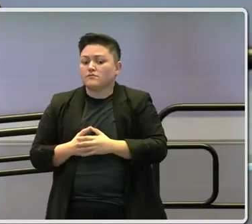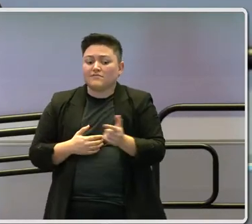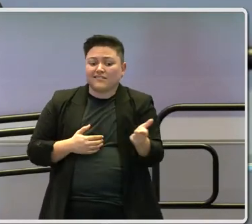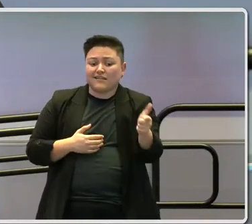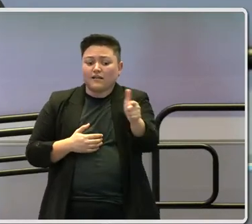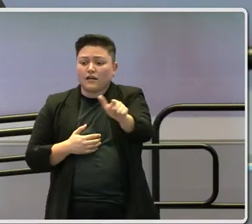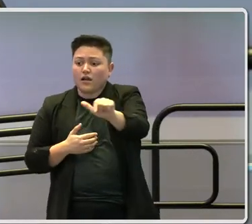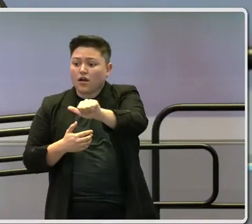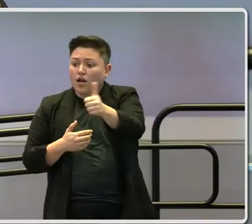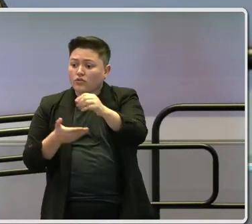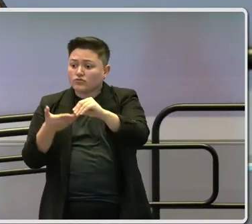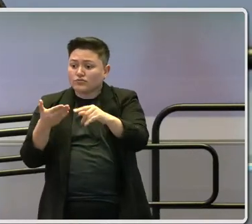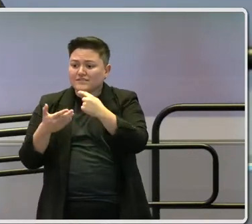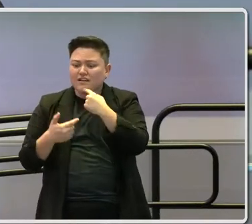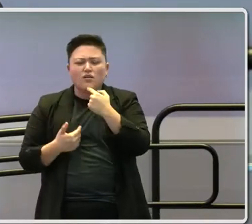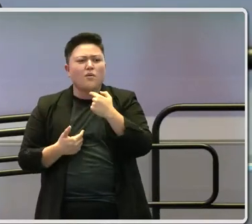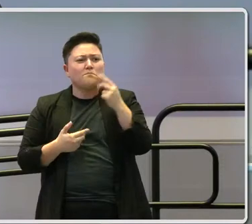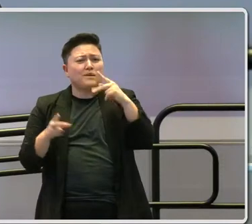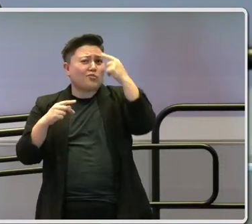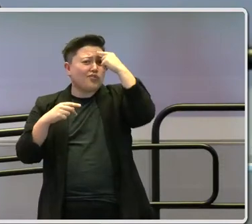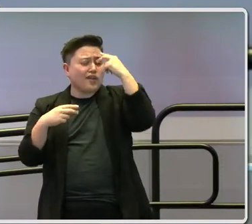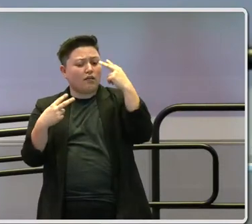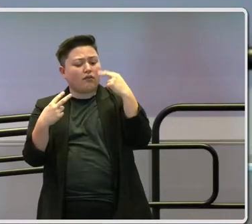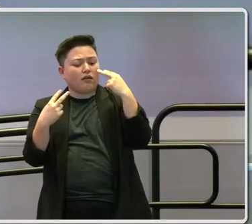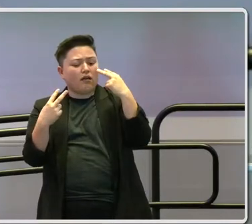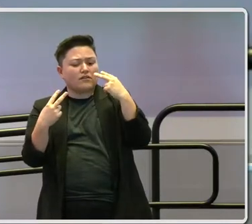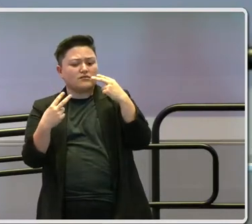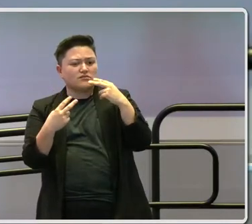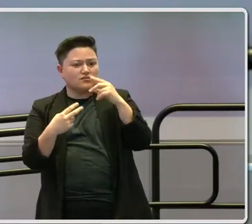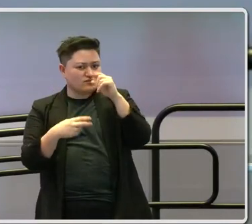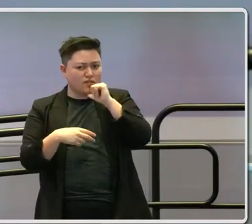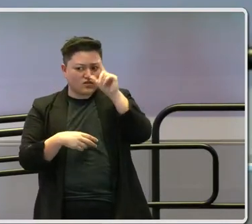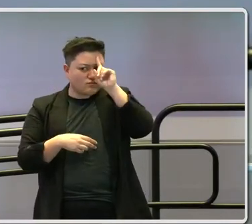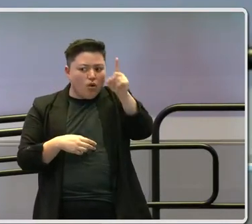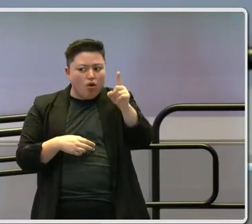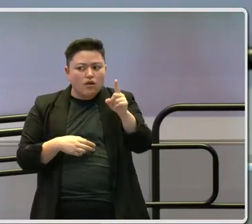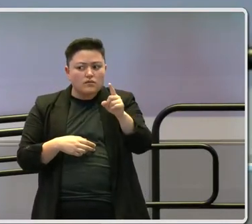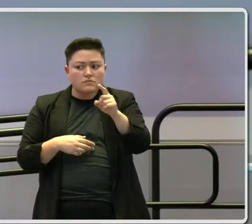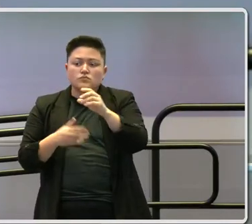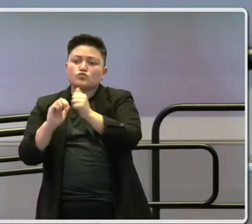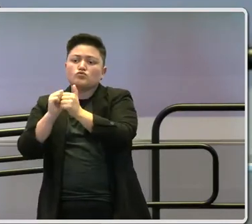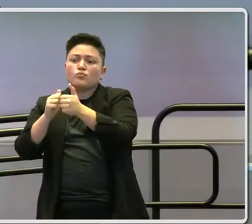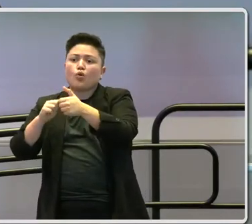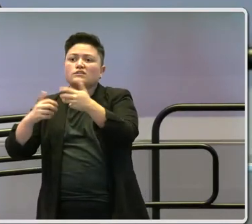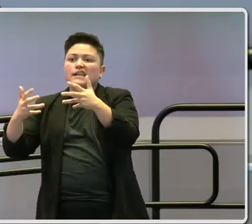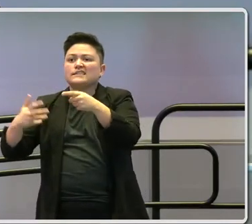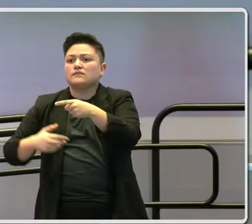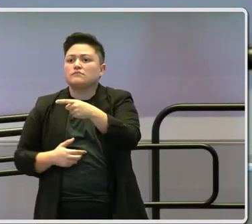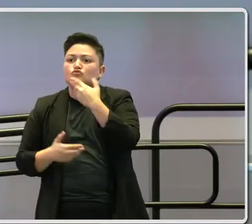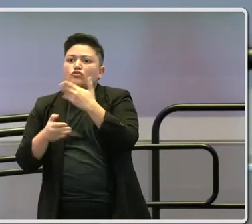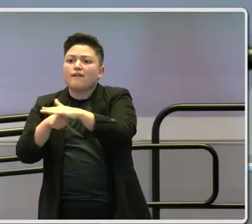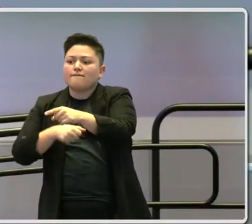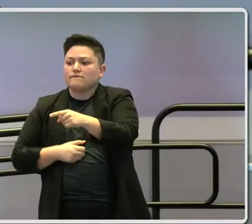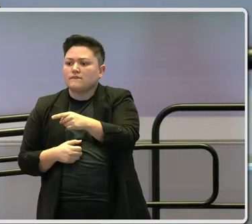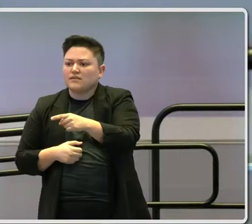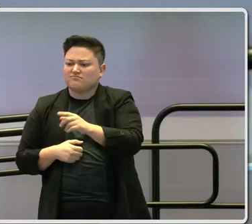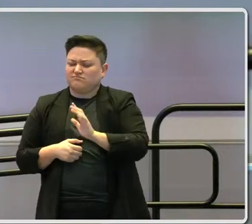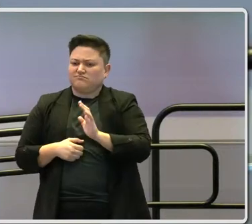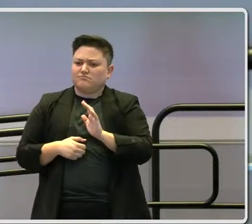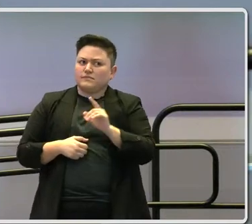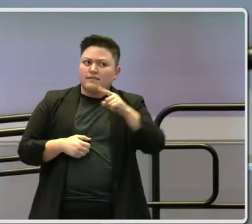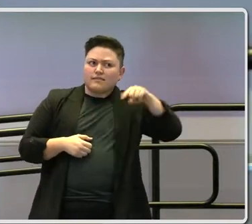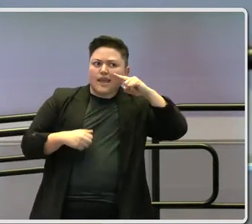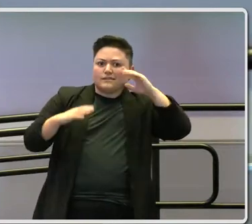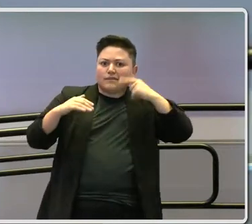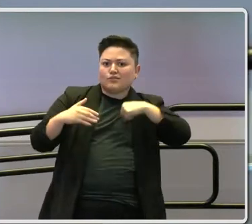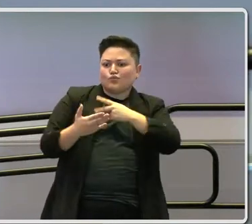"People expect that we are only good in sports and that we aren't good smart enough for school. People expect us to fail and not expect